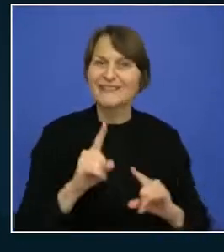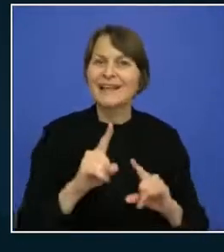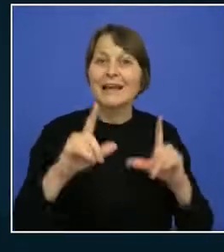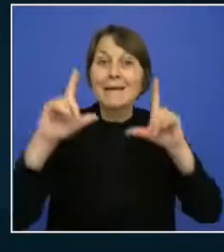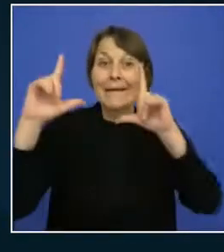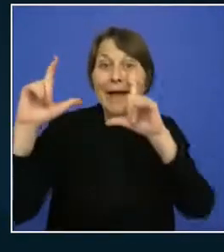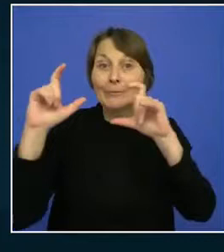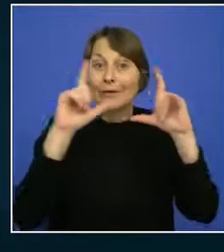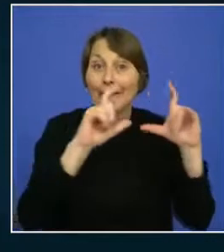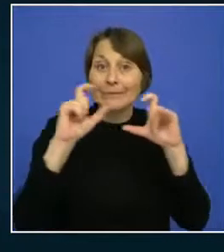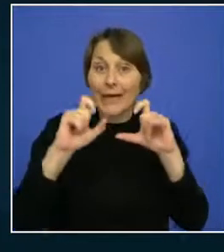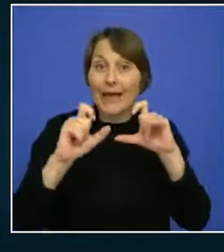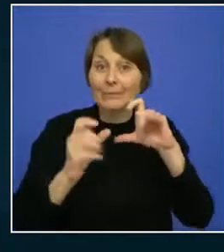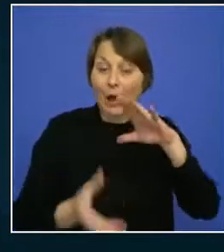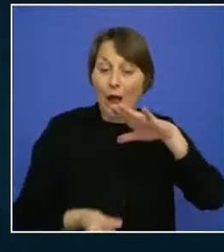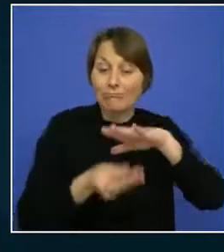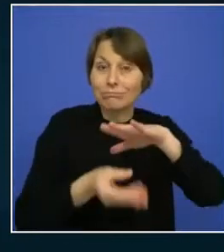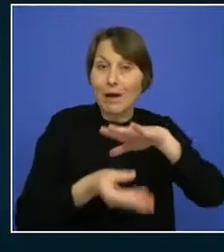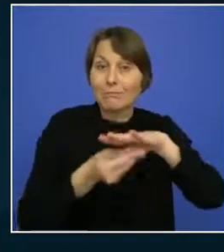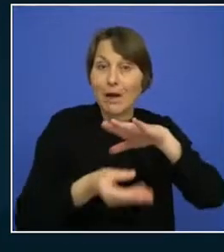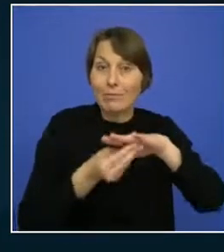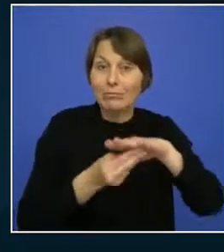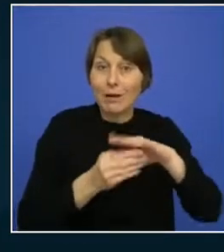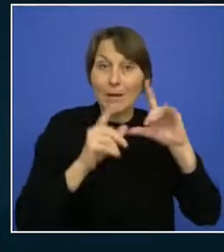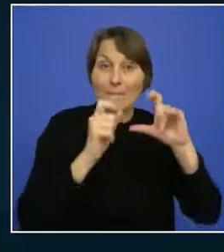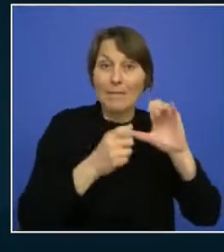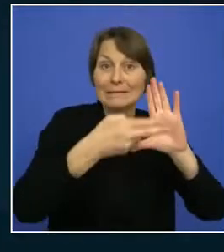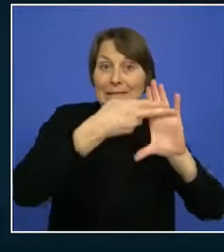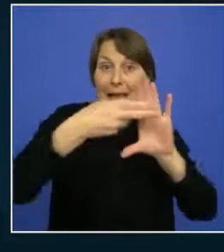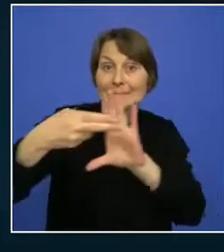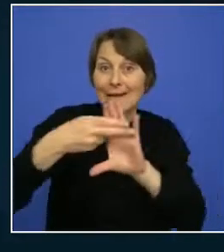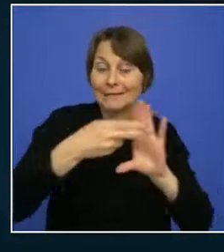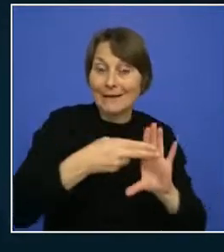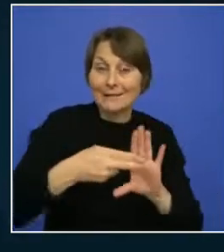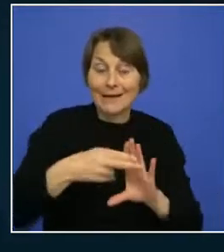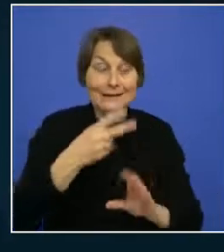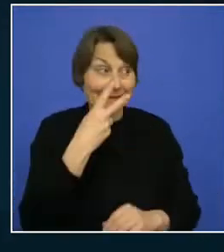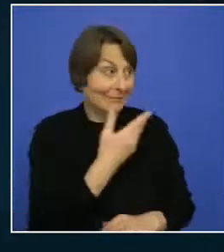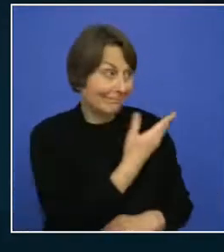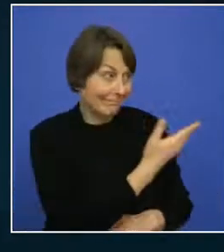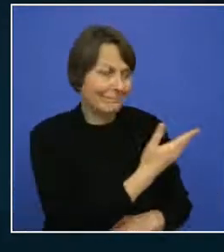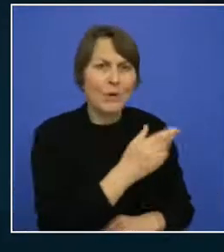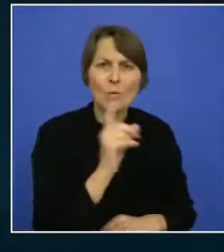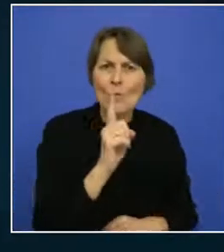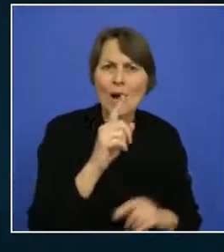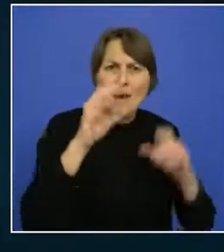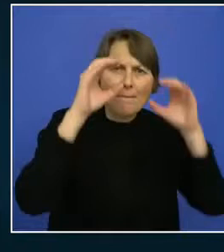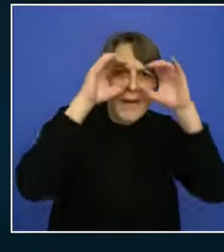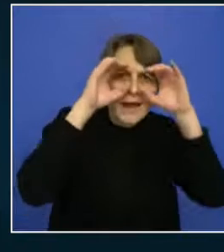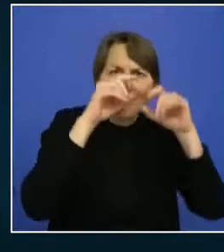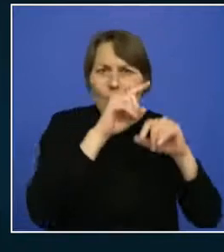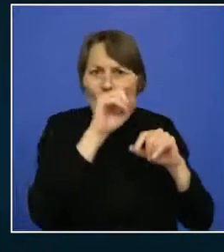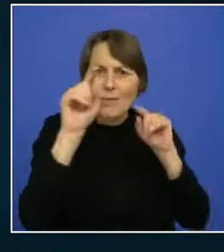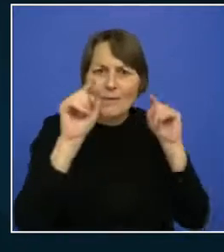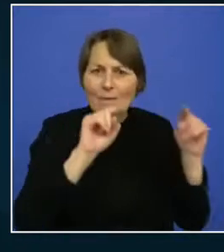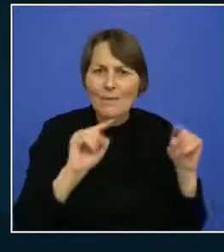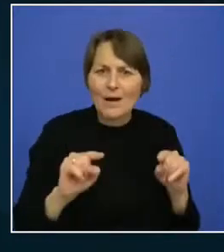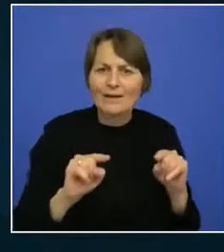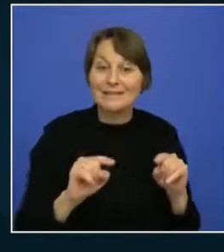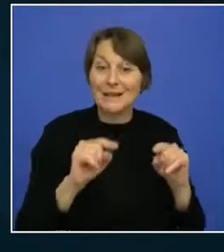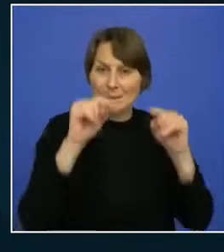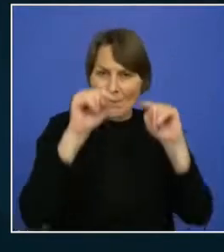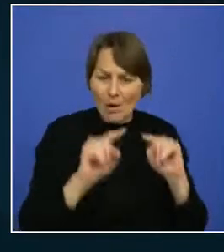and all of that is available out on GitHub if you'd like to go explore it. I put the link down at the bottom here. It's